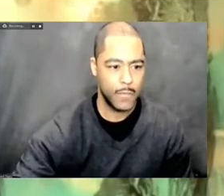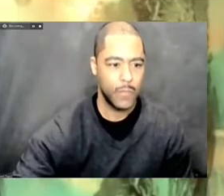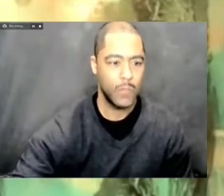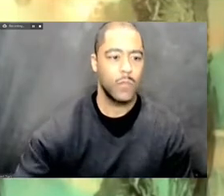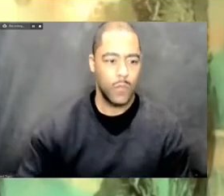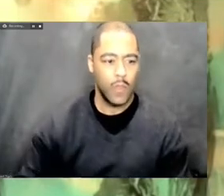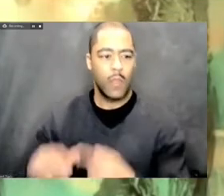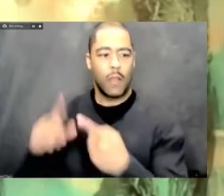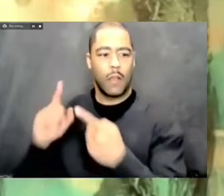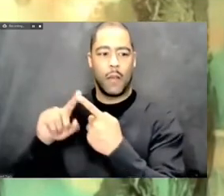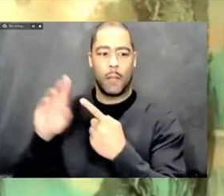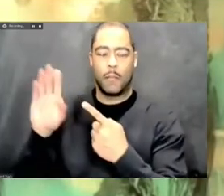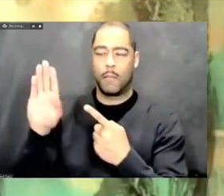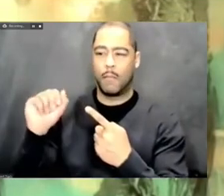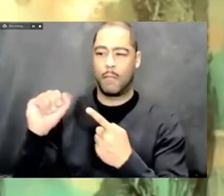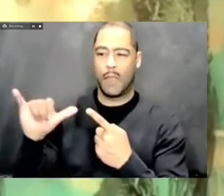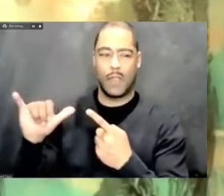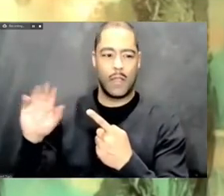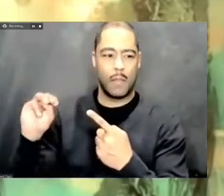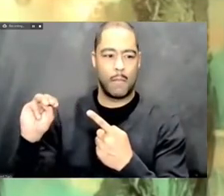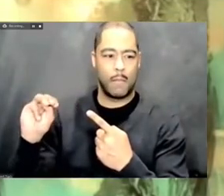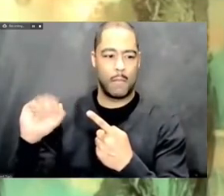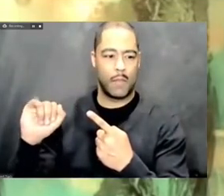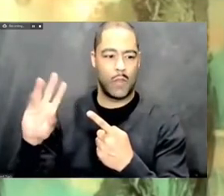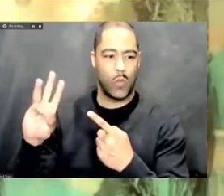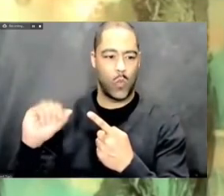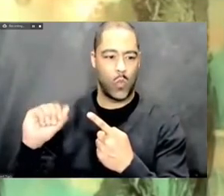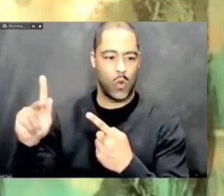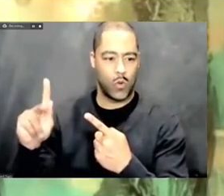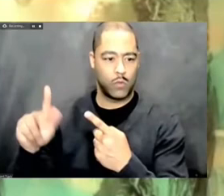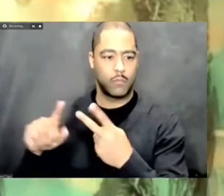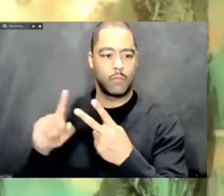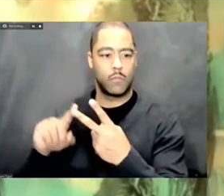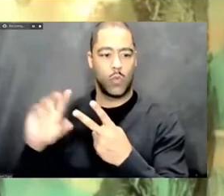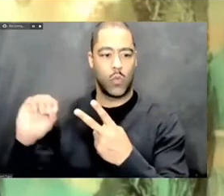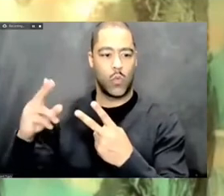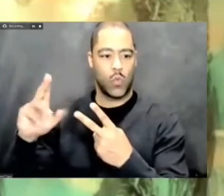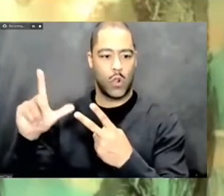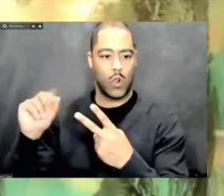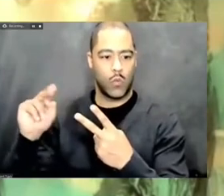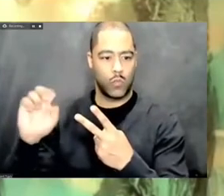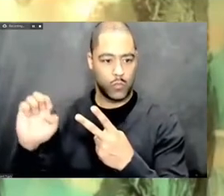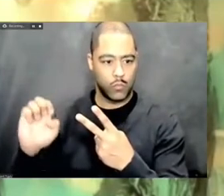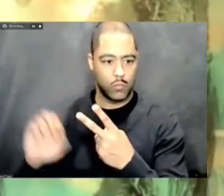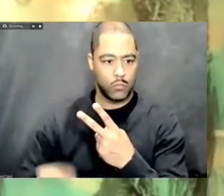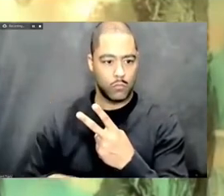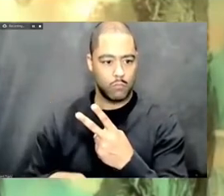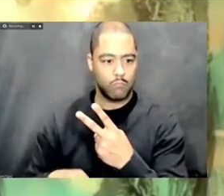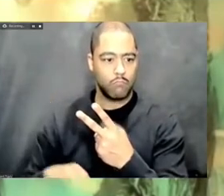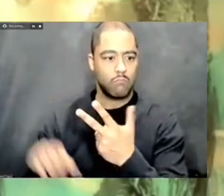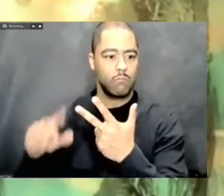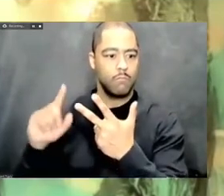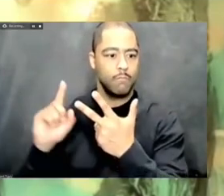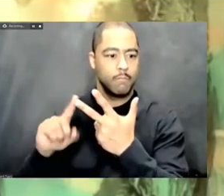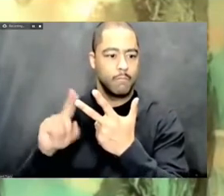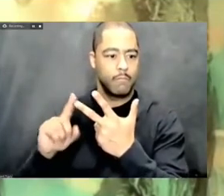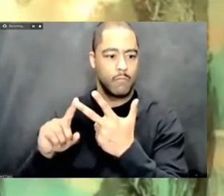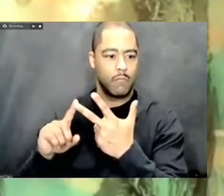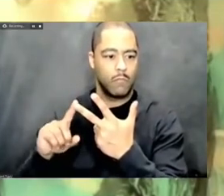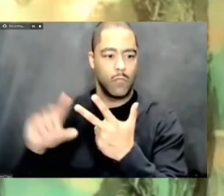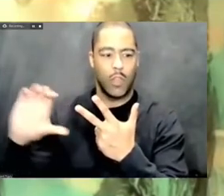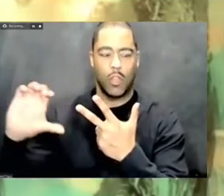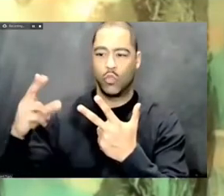Local tribes from our county include, but are not limited to, the Saklan, the Taklan, the